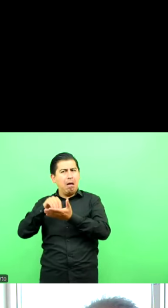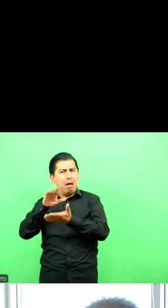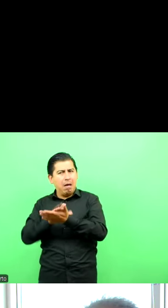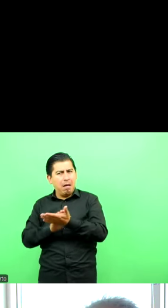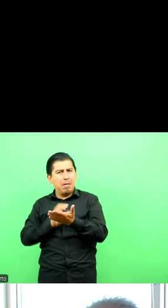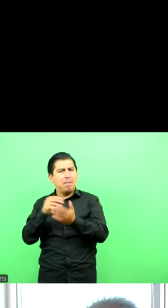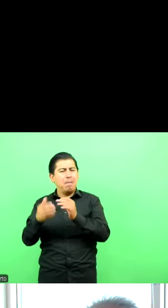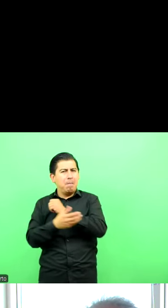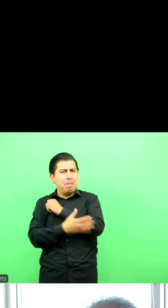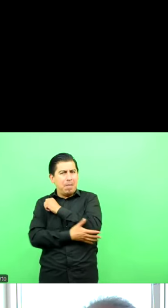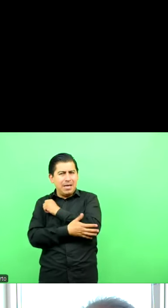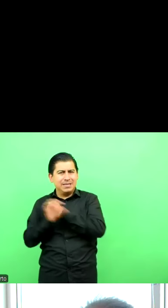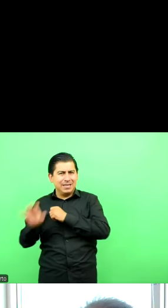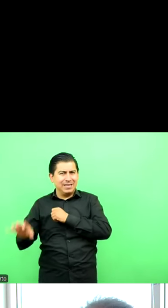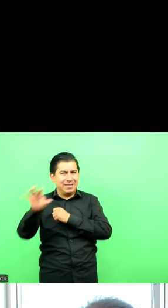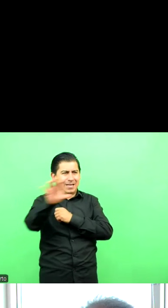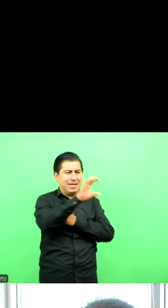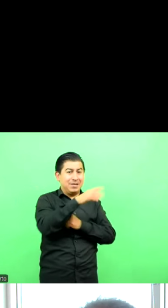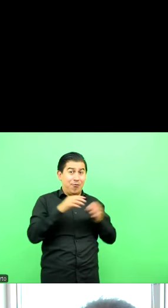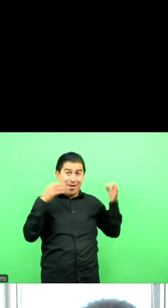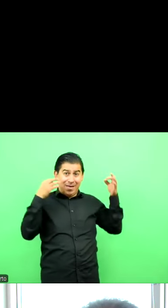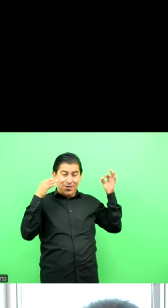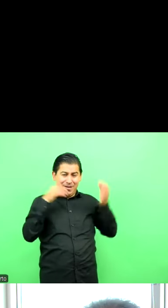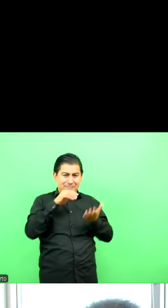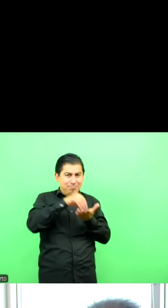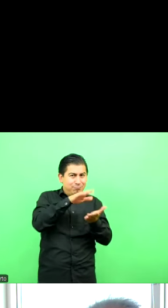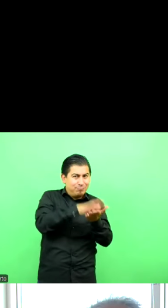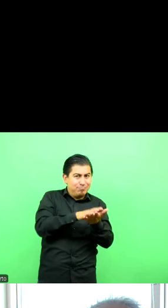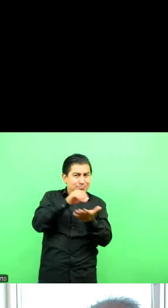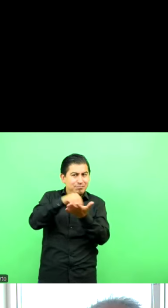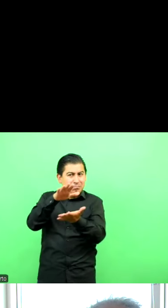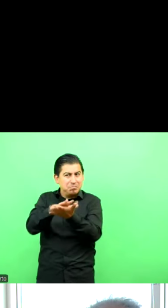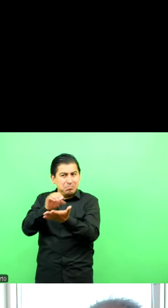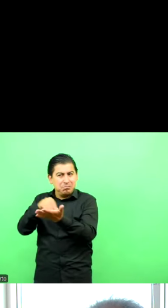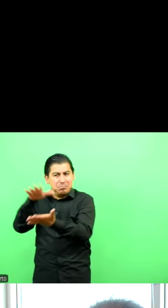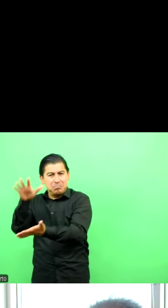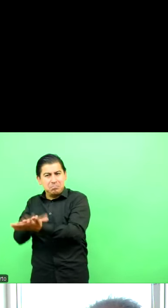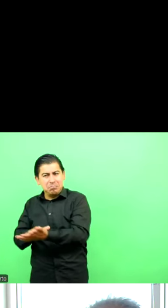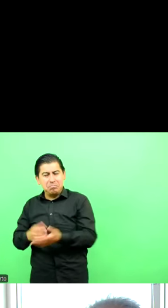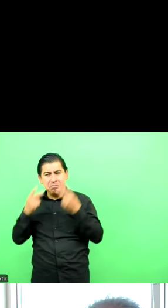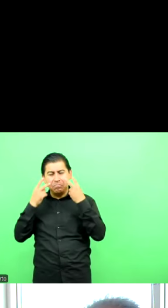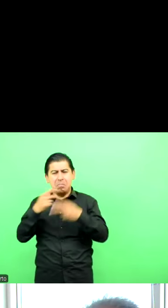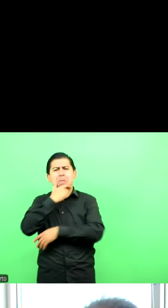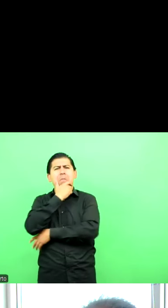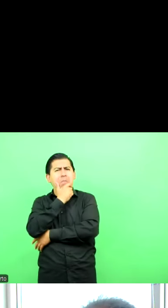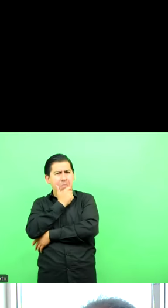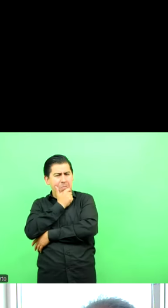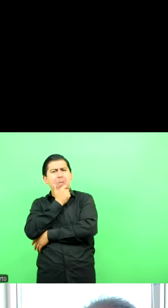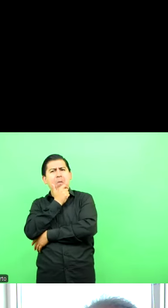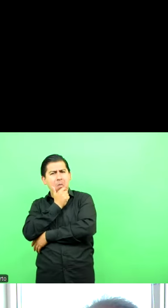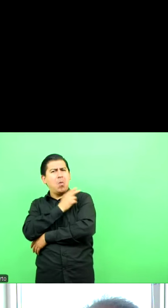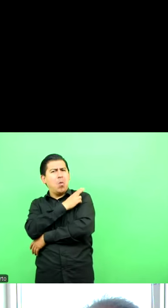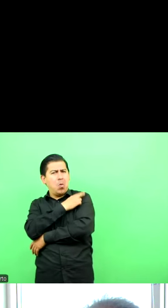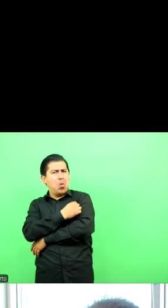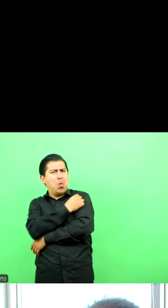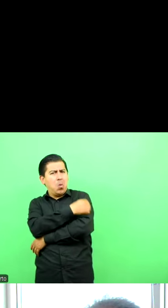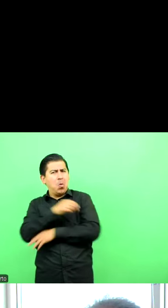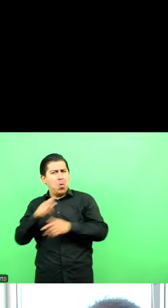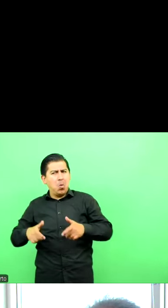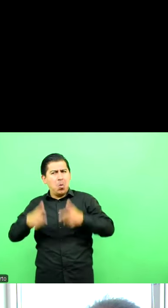It was, very well understood, very well taken, and implemented. Now we